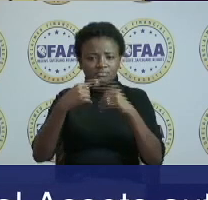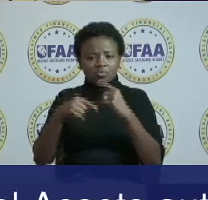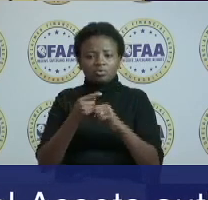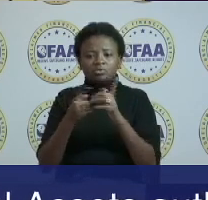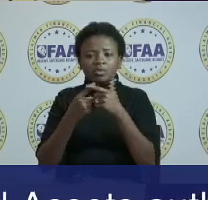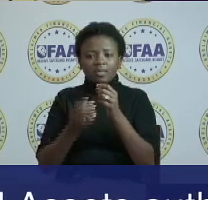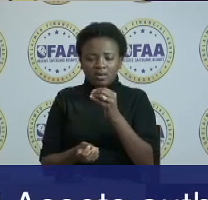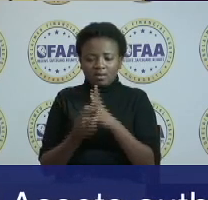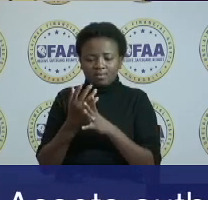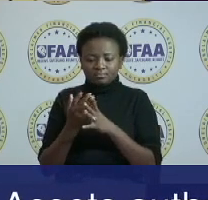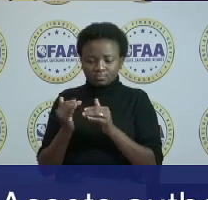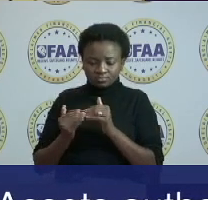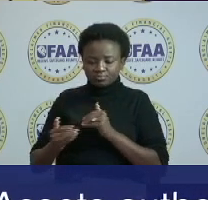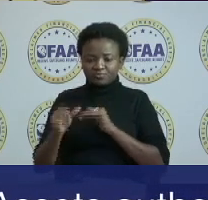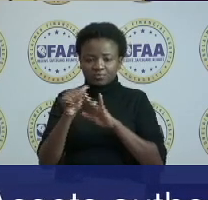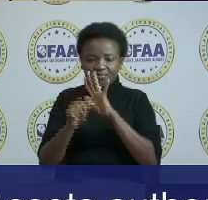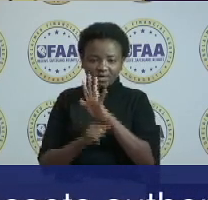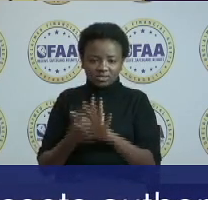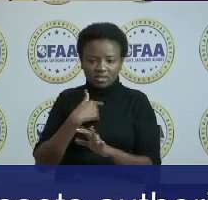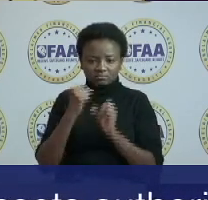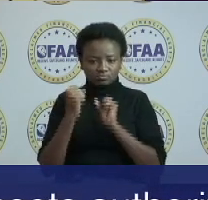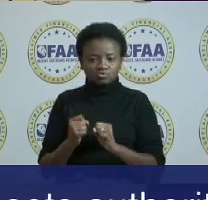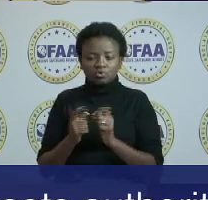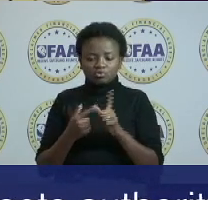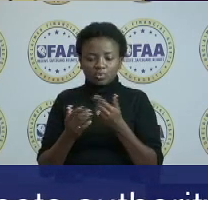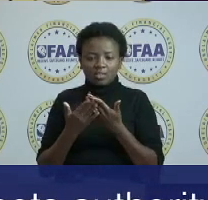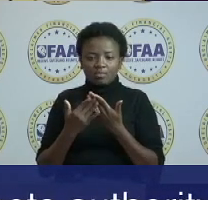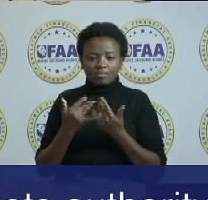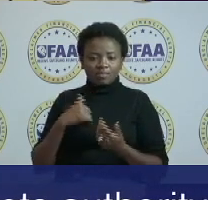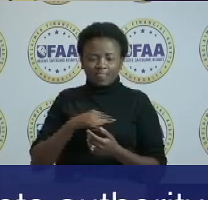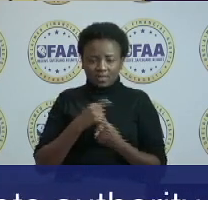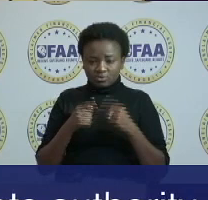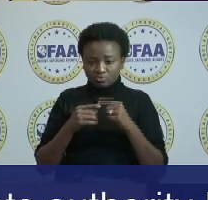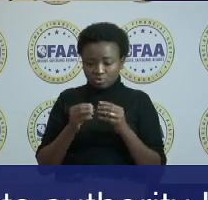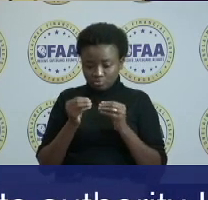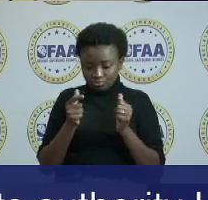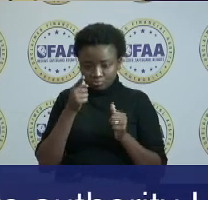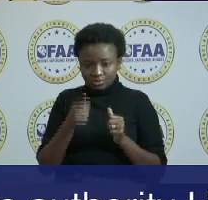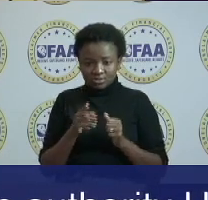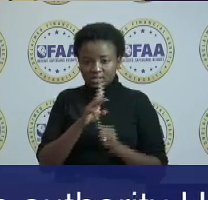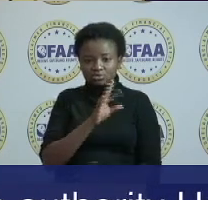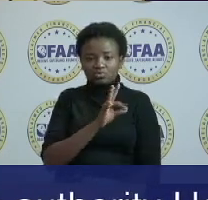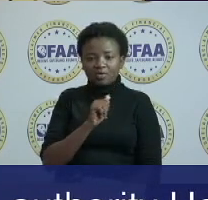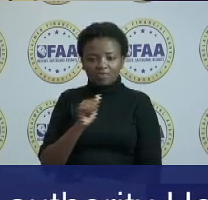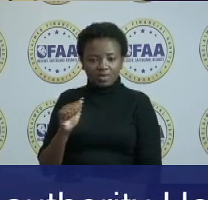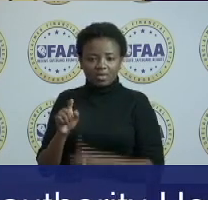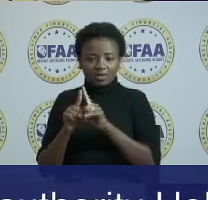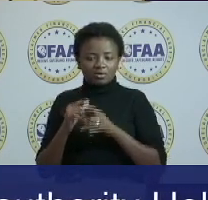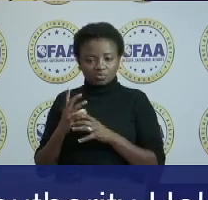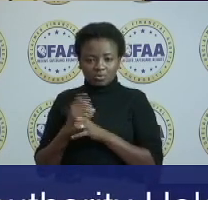some moving forward agenda that will help us deal with this as UFAA and you as a holder. So once again, I'd